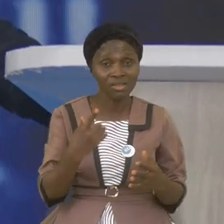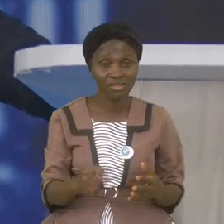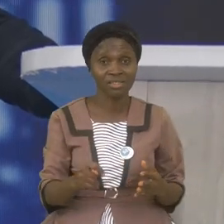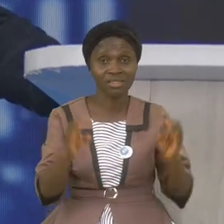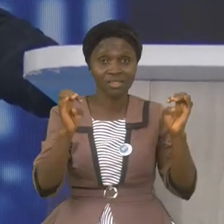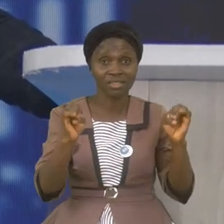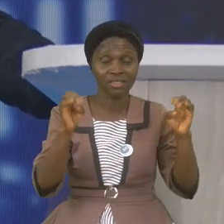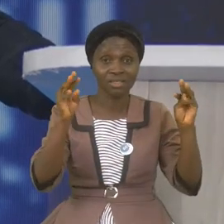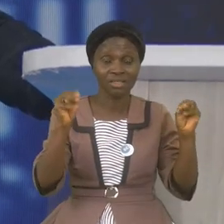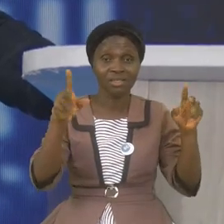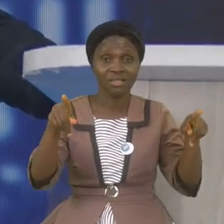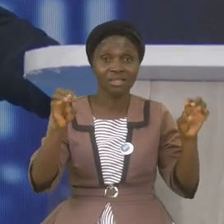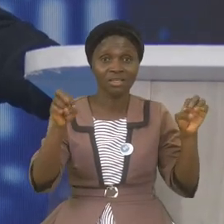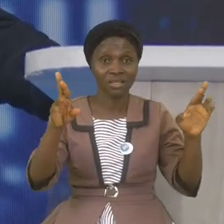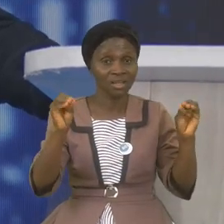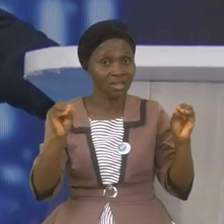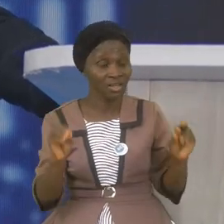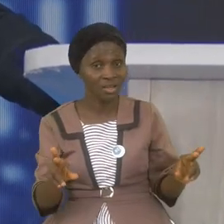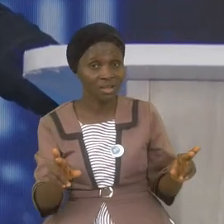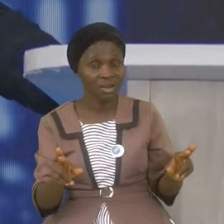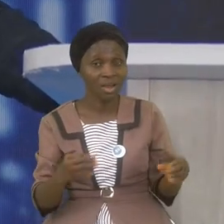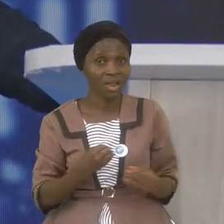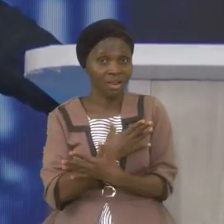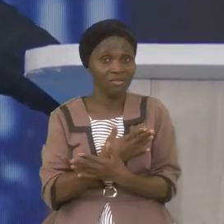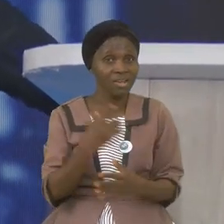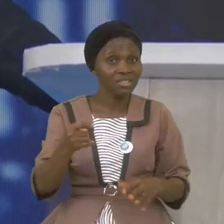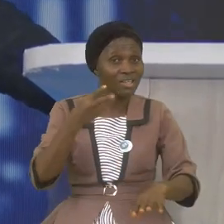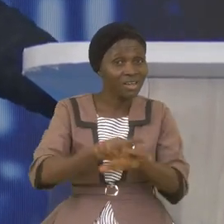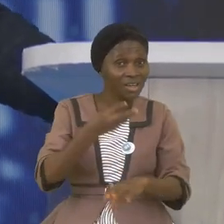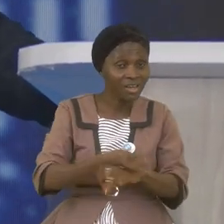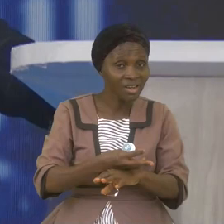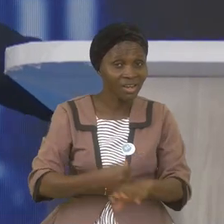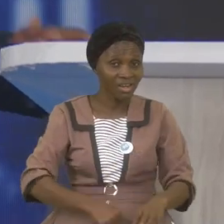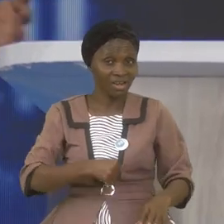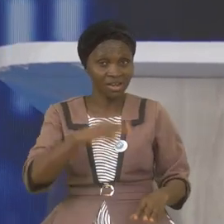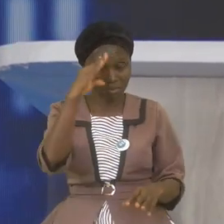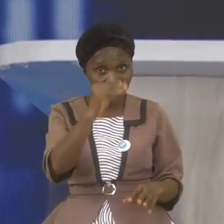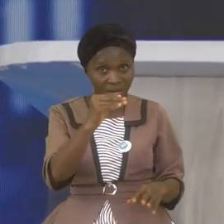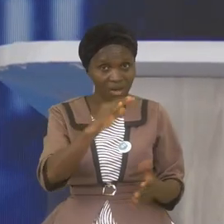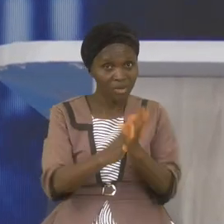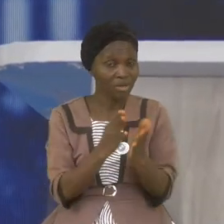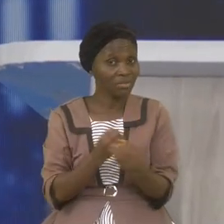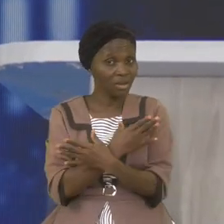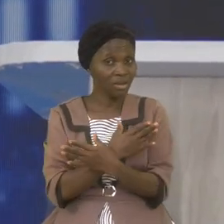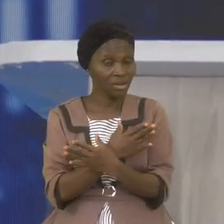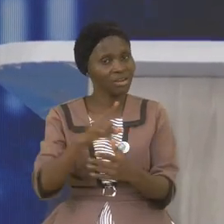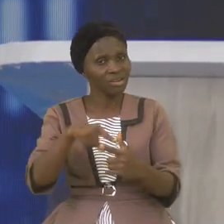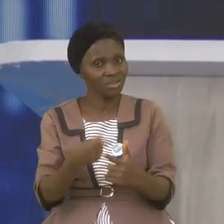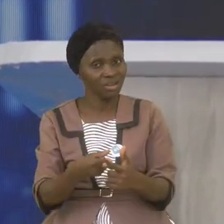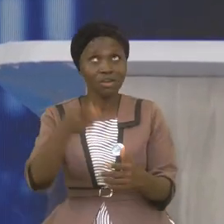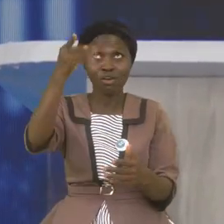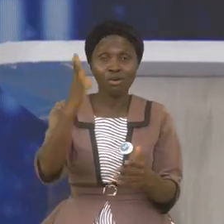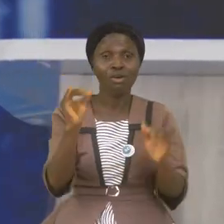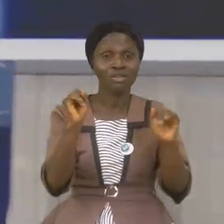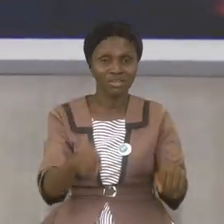the heartless, hardened man afraid, God can deal with